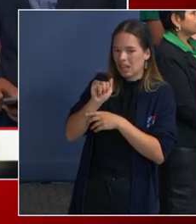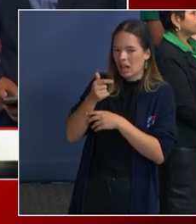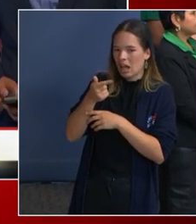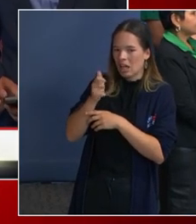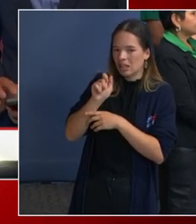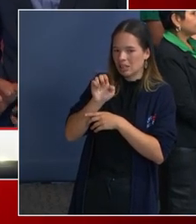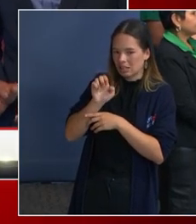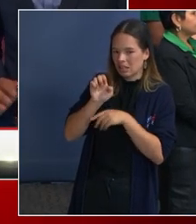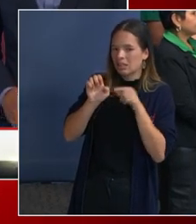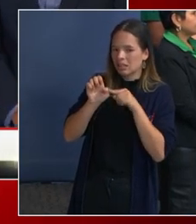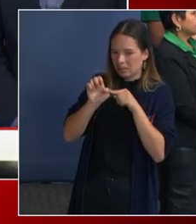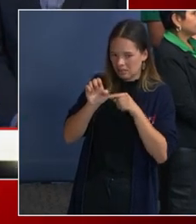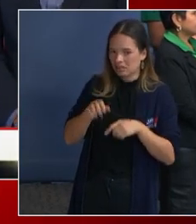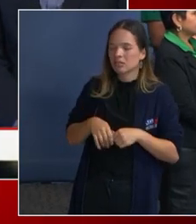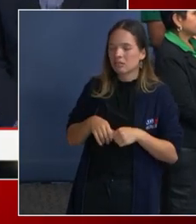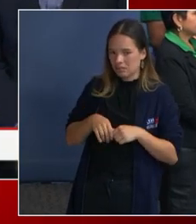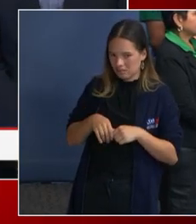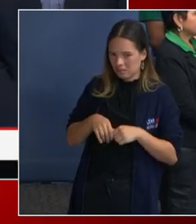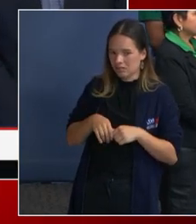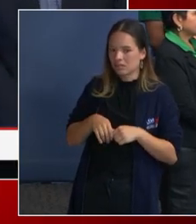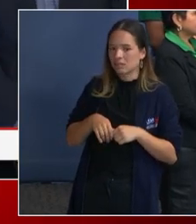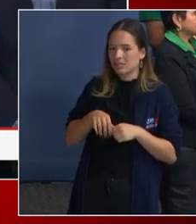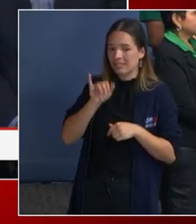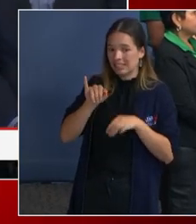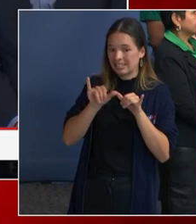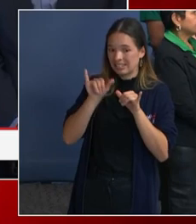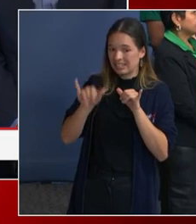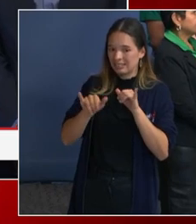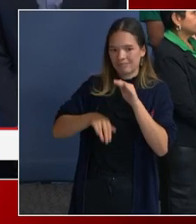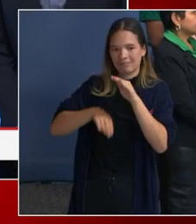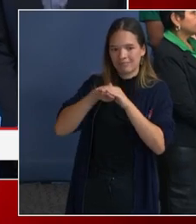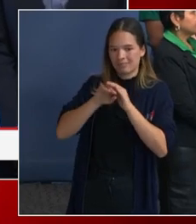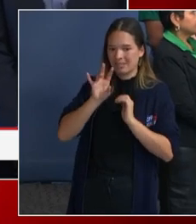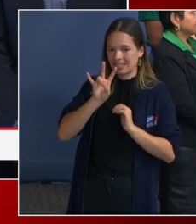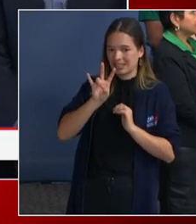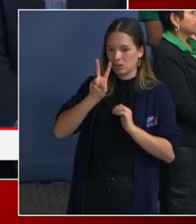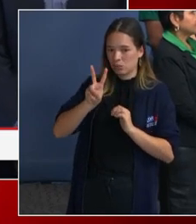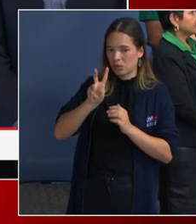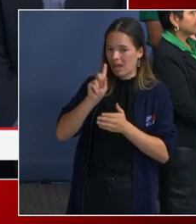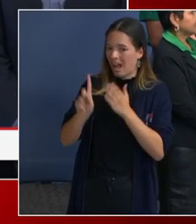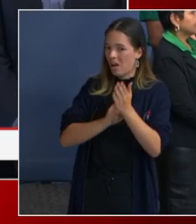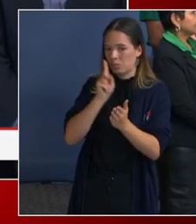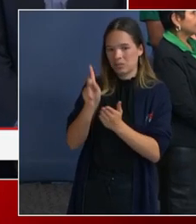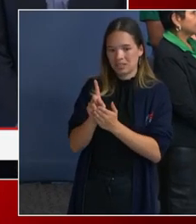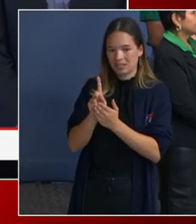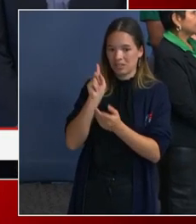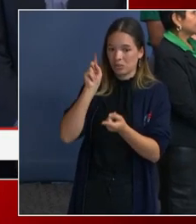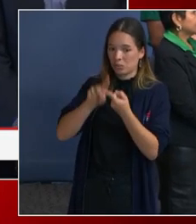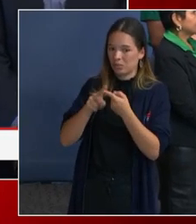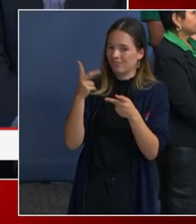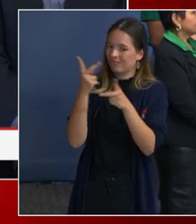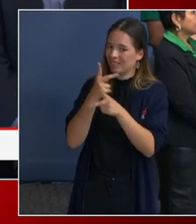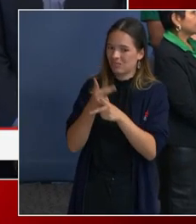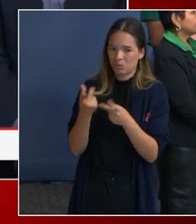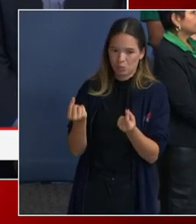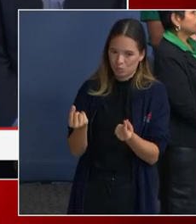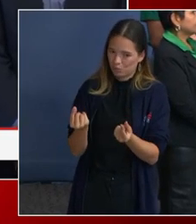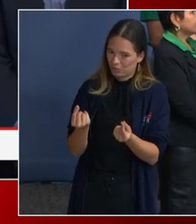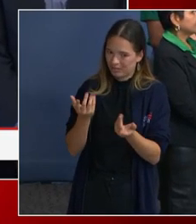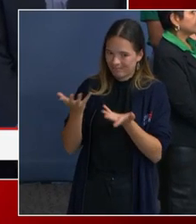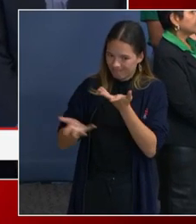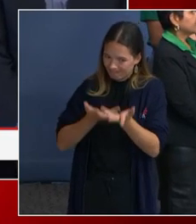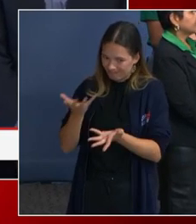are staying up to 72 hours until they make other arrangements. We think that